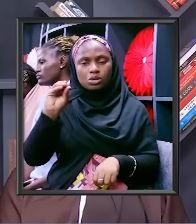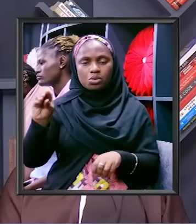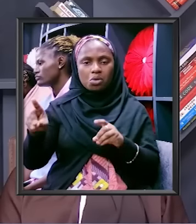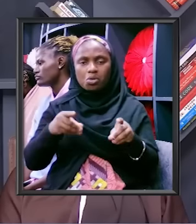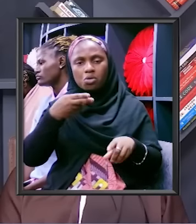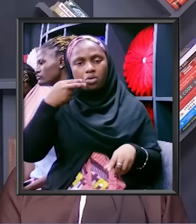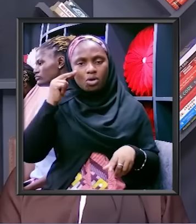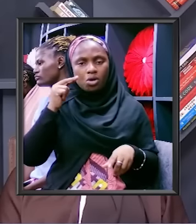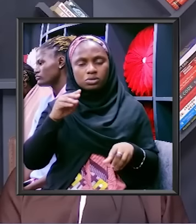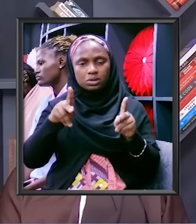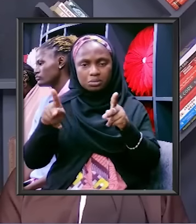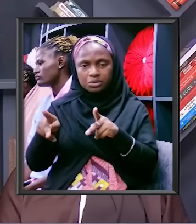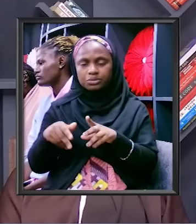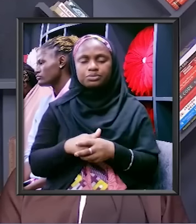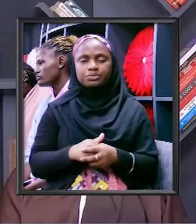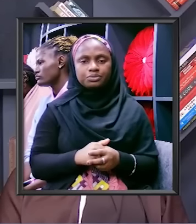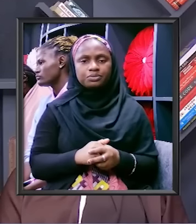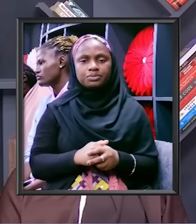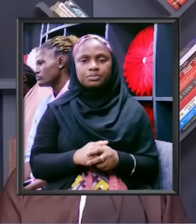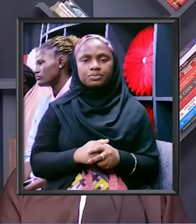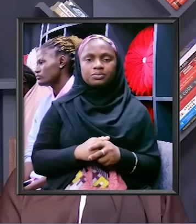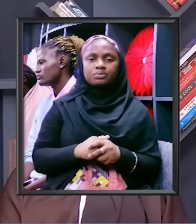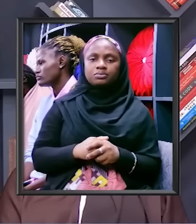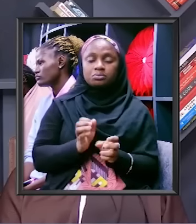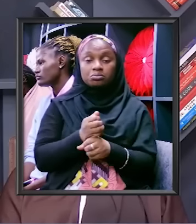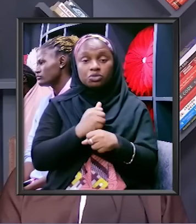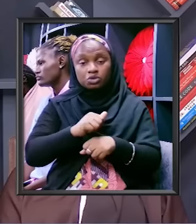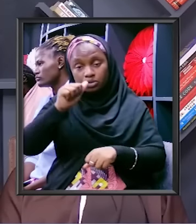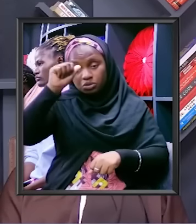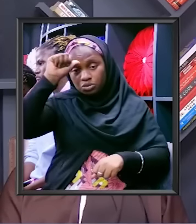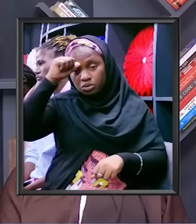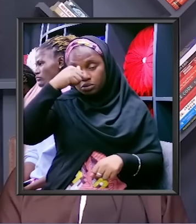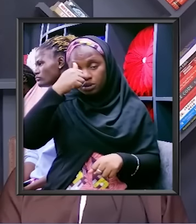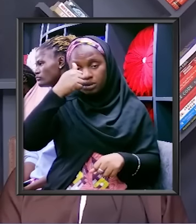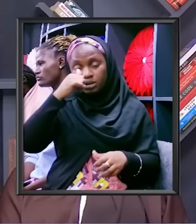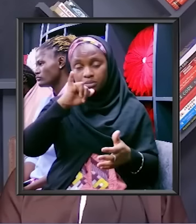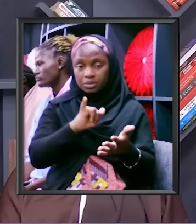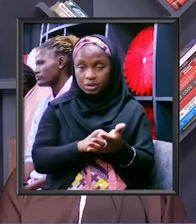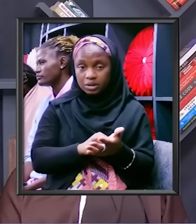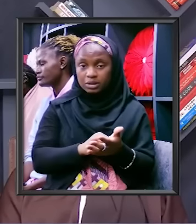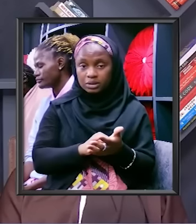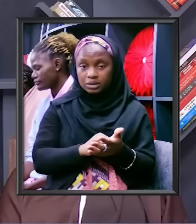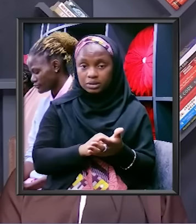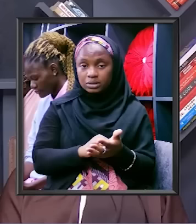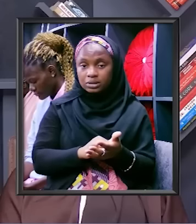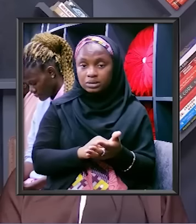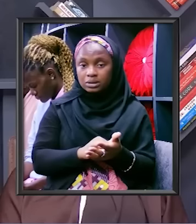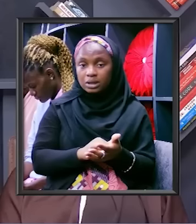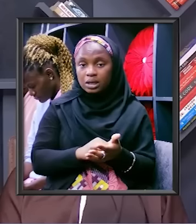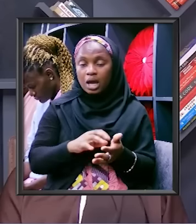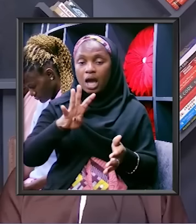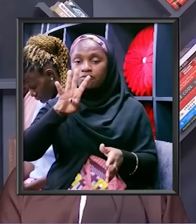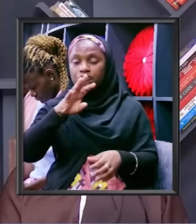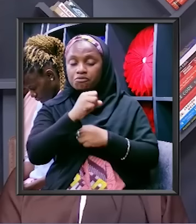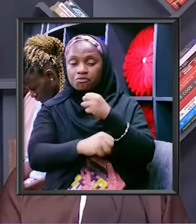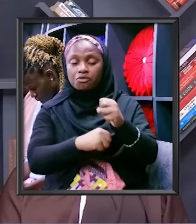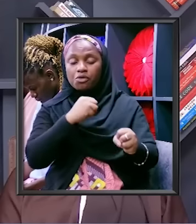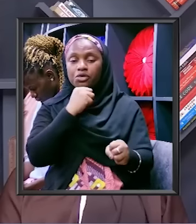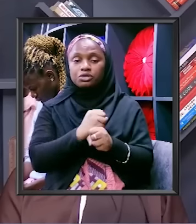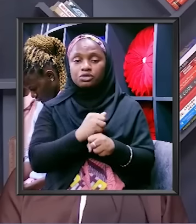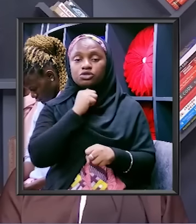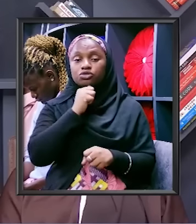take this action because now Hausa people. Make una remind them, say, 8 years no far for as long